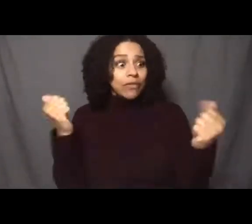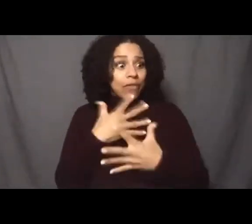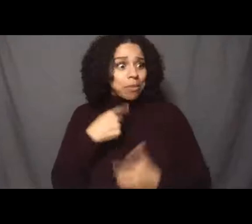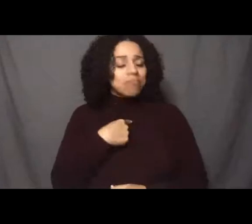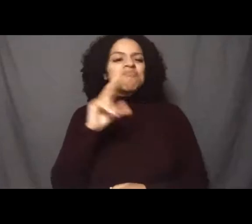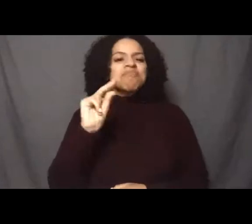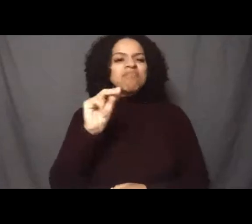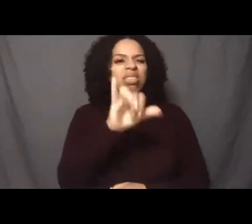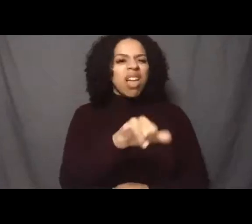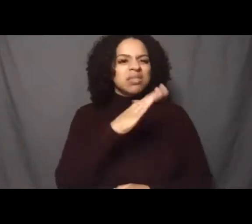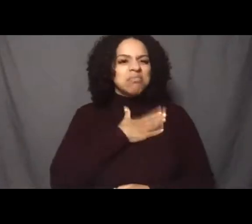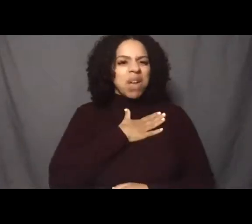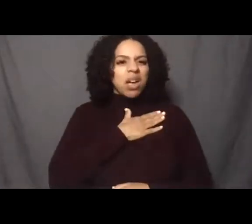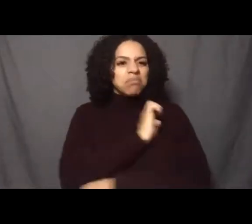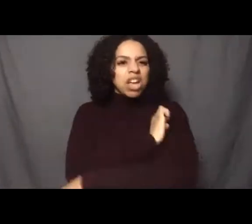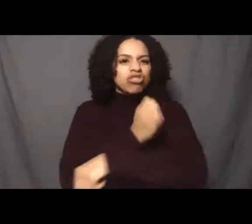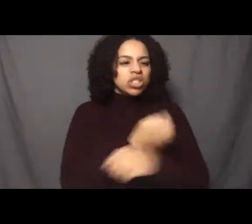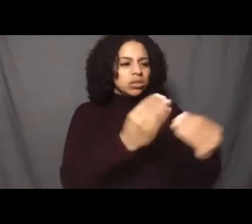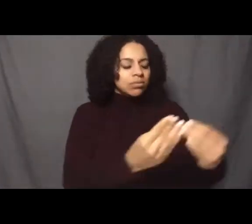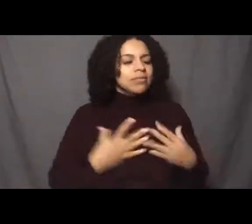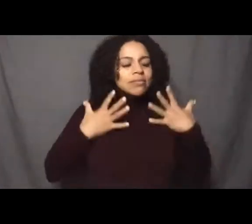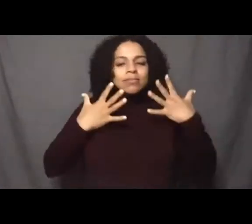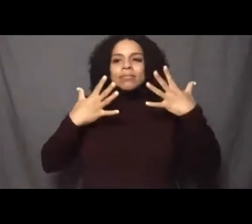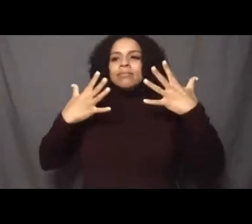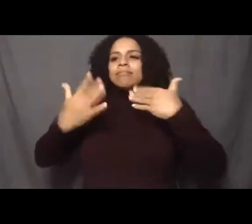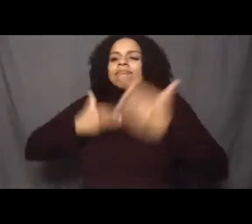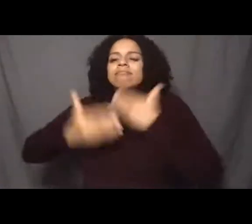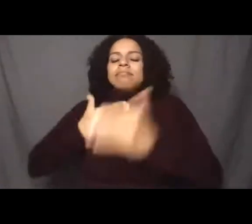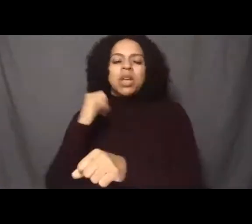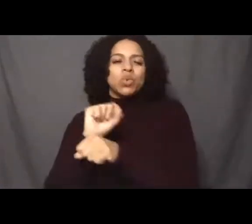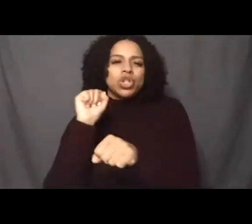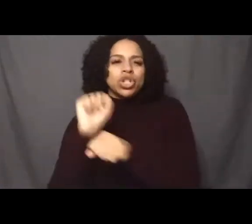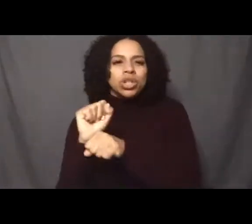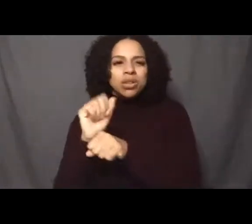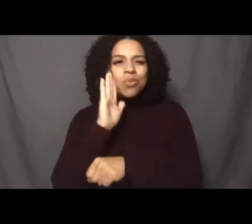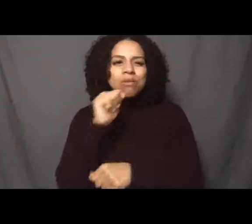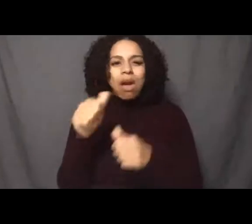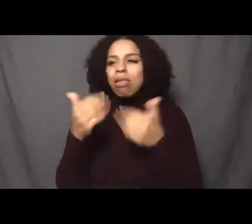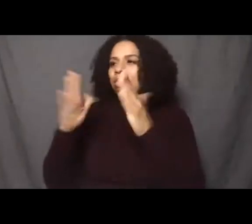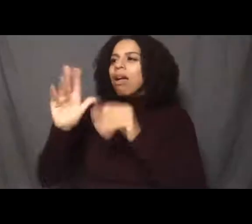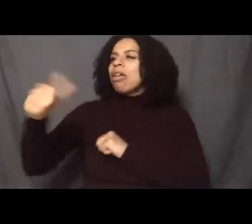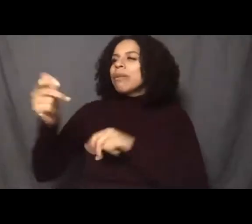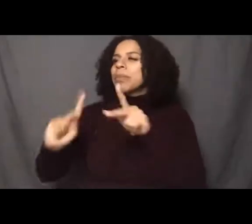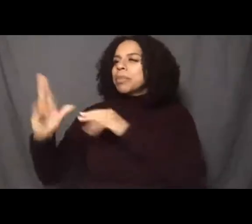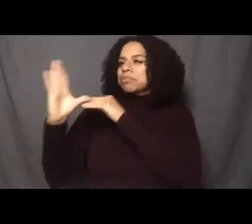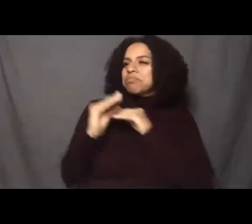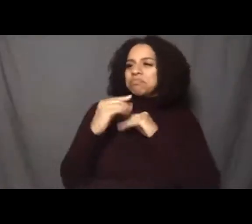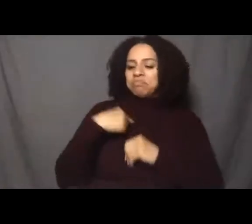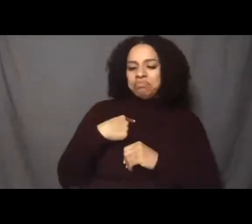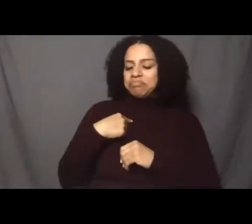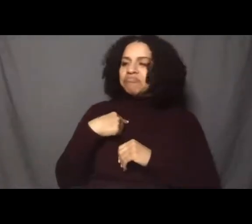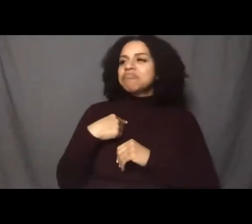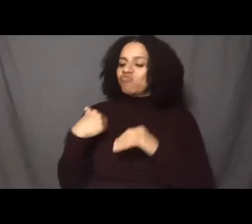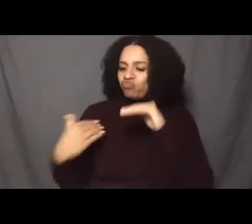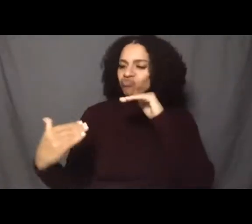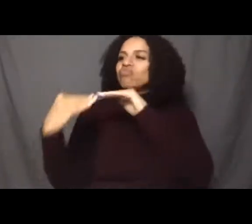never let the statements of my peers intended to degrade me make me feel that I am any less than they are. I will never let the words of others determine how far